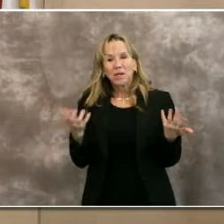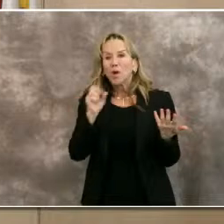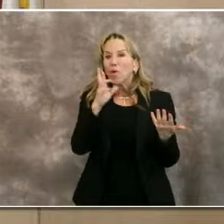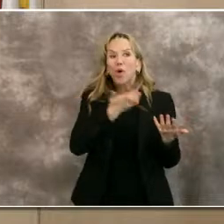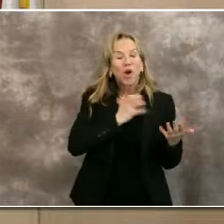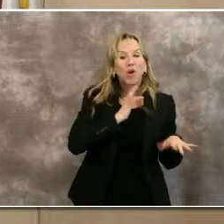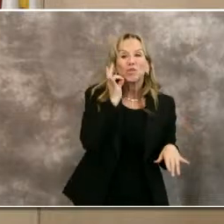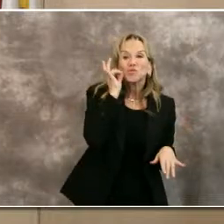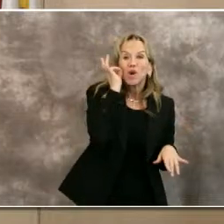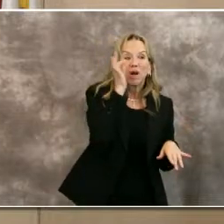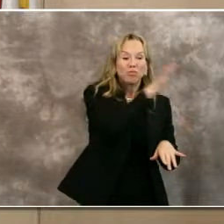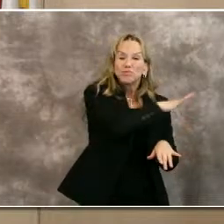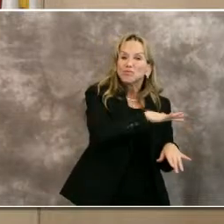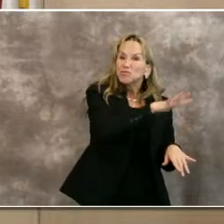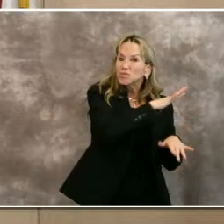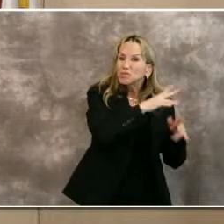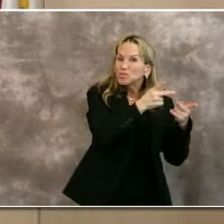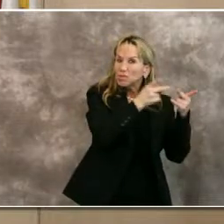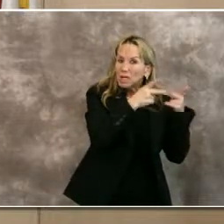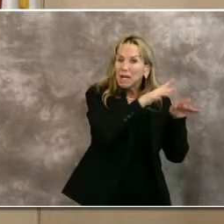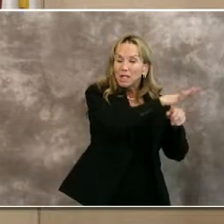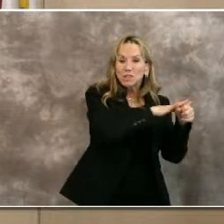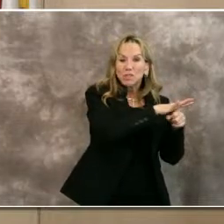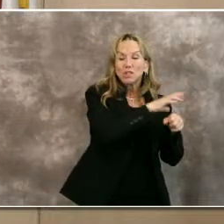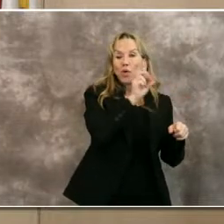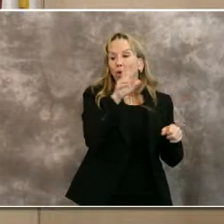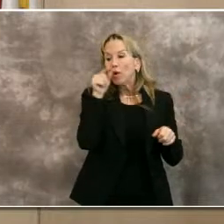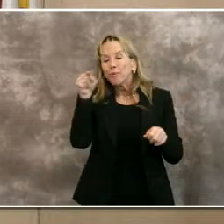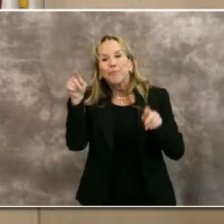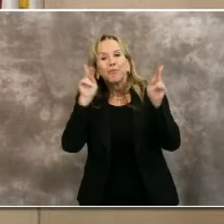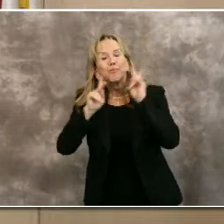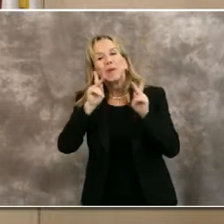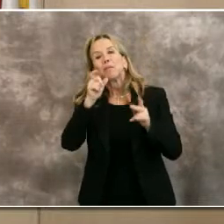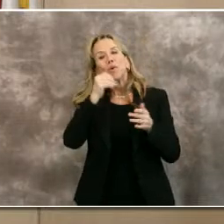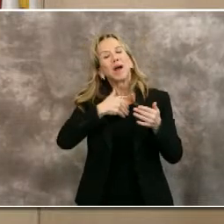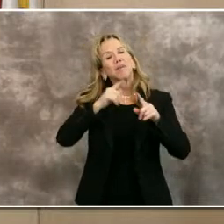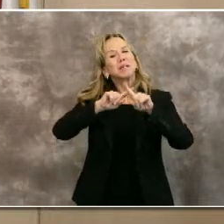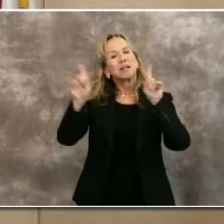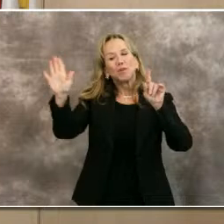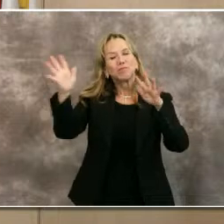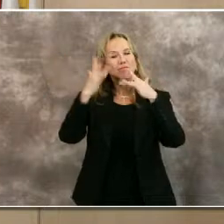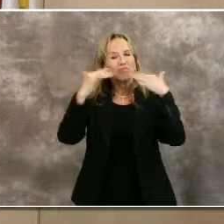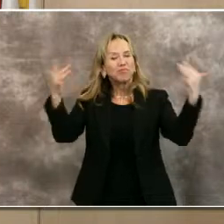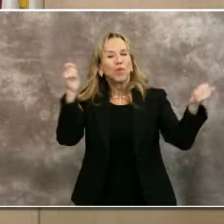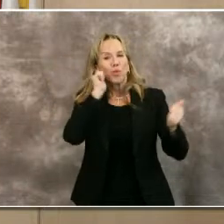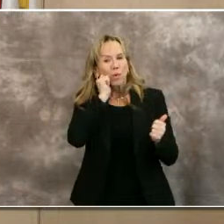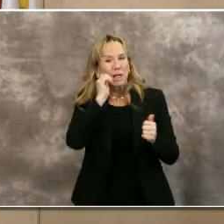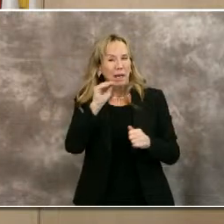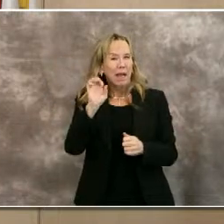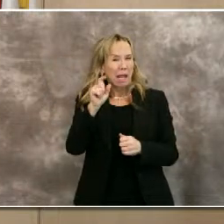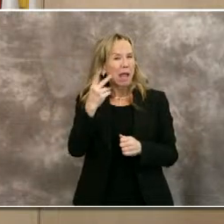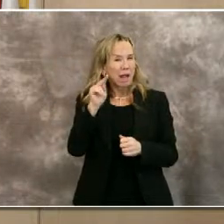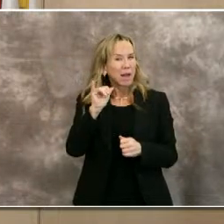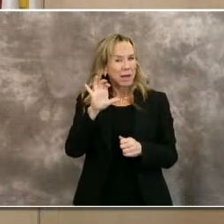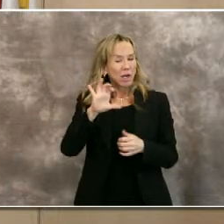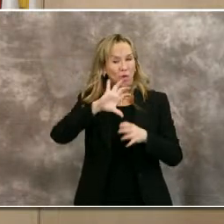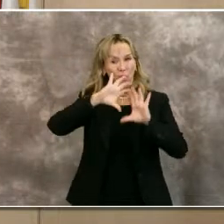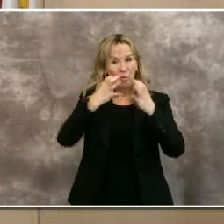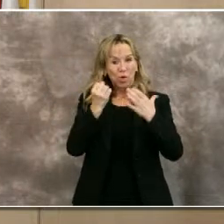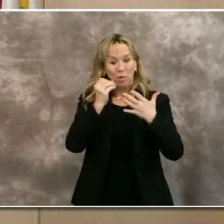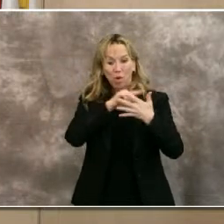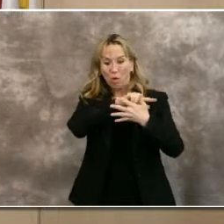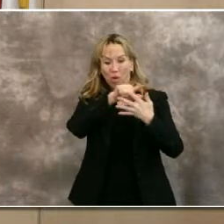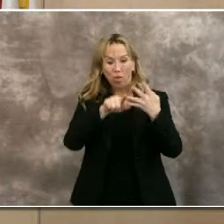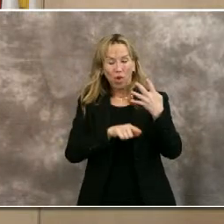tribal nations, or targeting individuals from diverse racial and ethnic groups. So all of